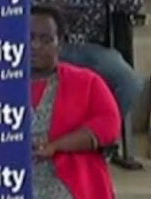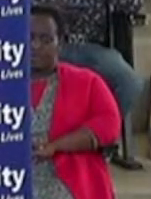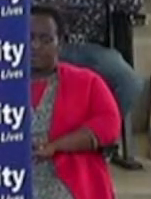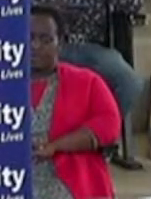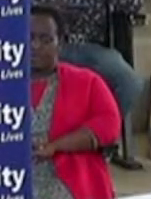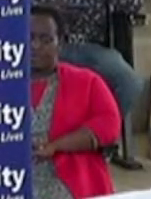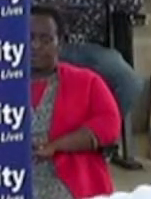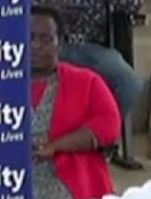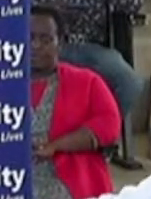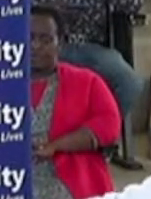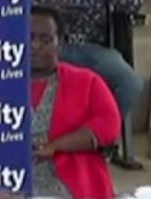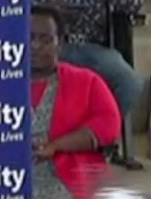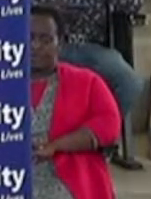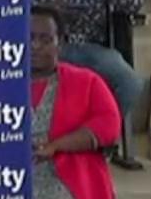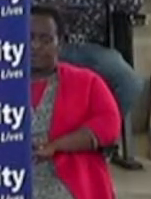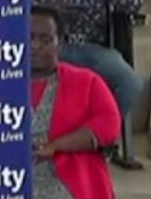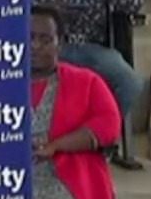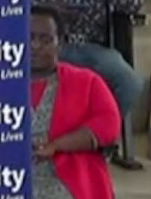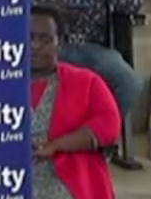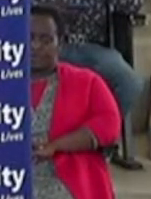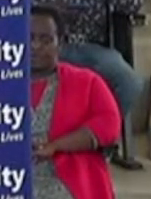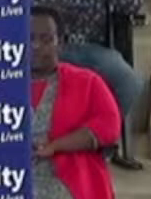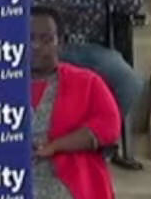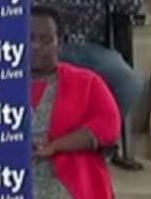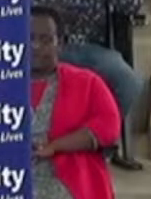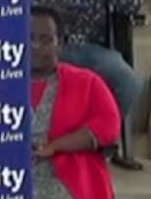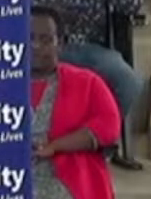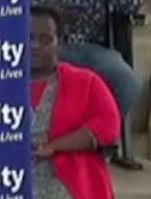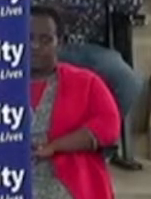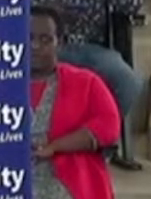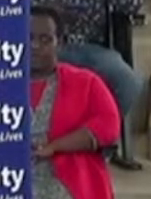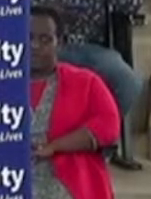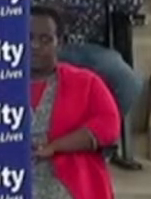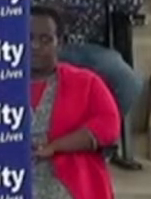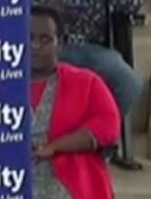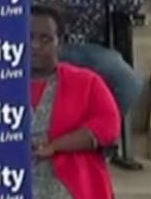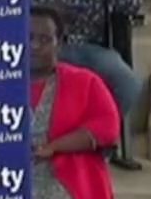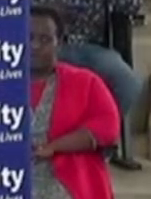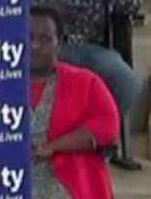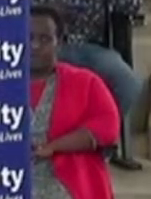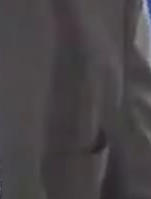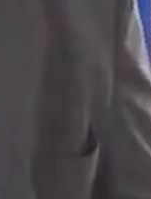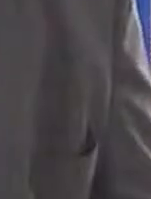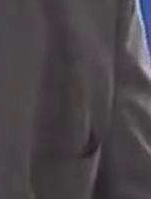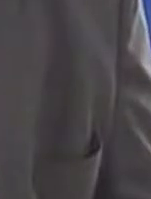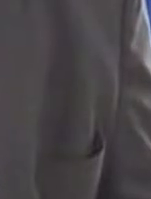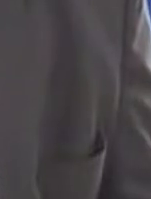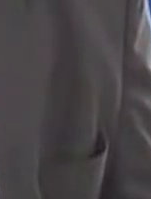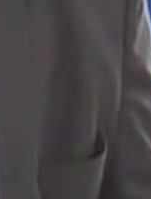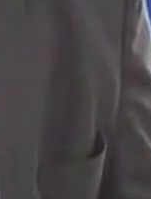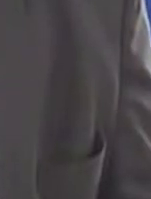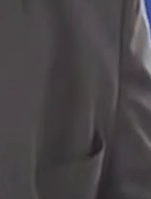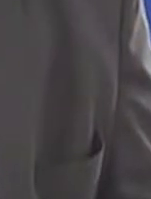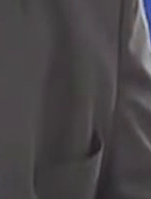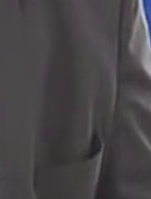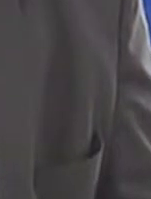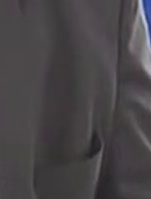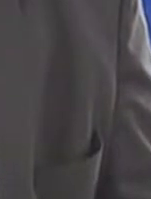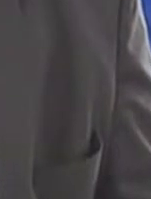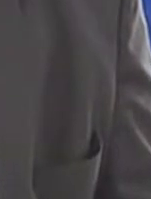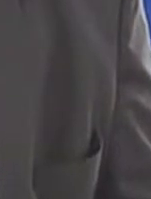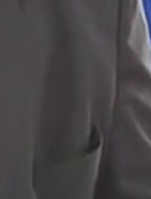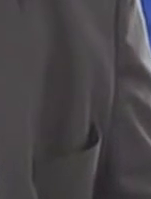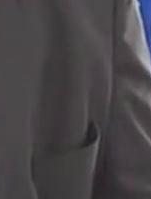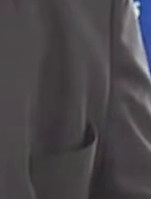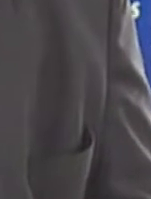So thank you, Vice Chancellor. Kenyatta University speech by the Chairman of